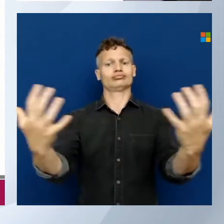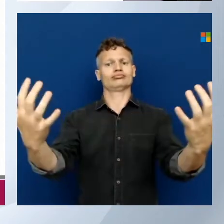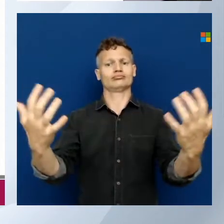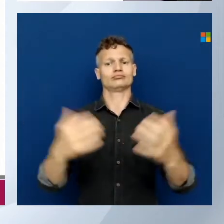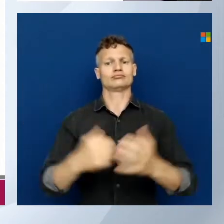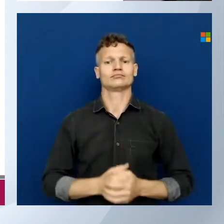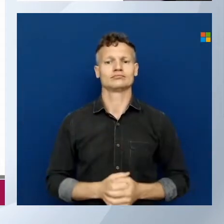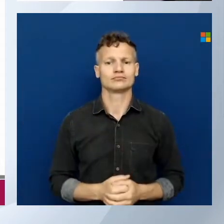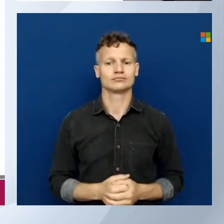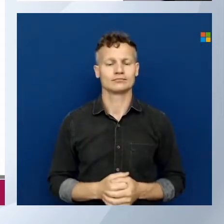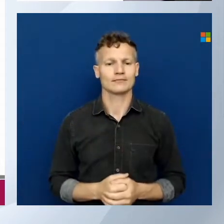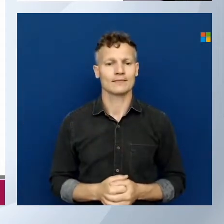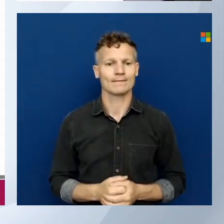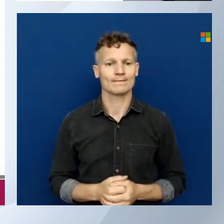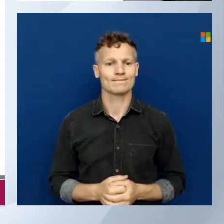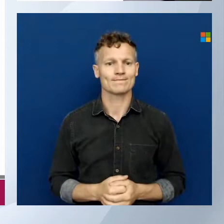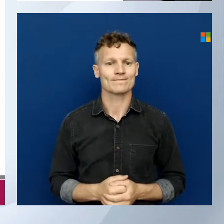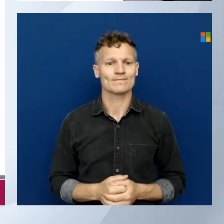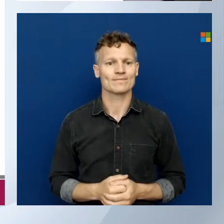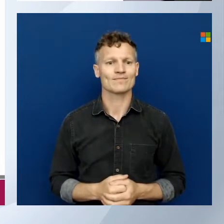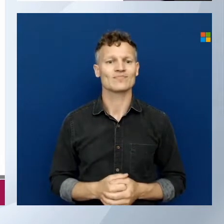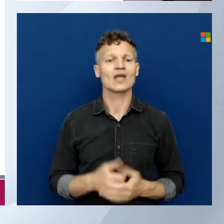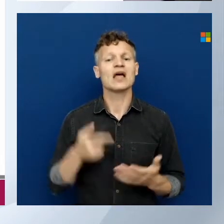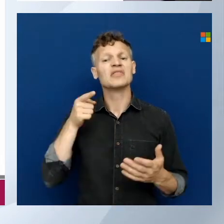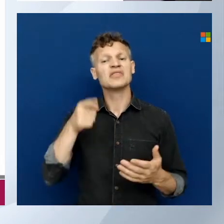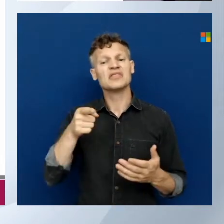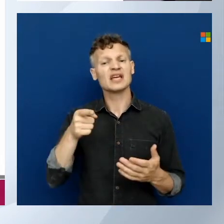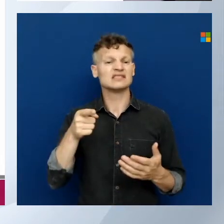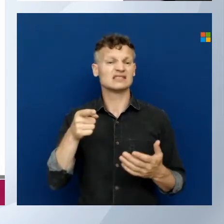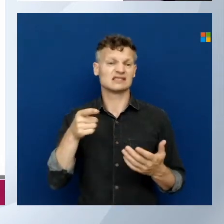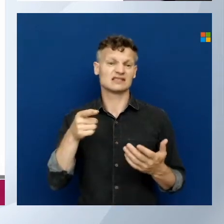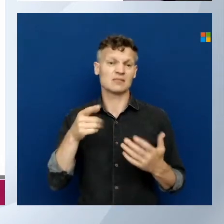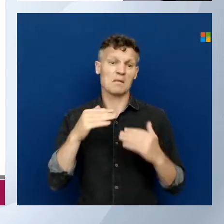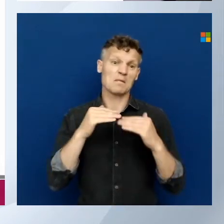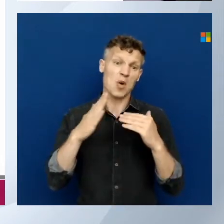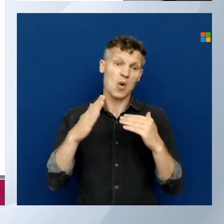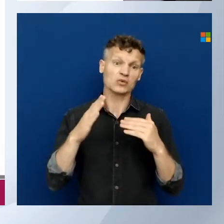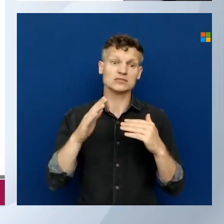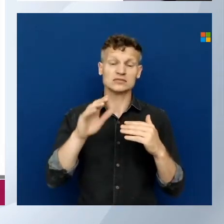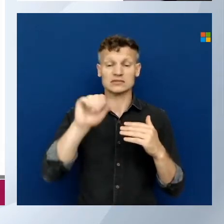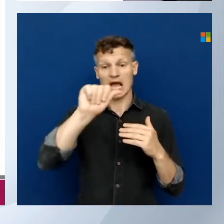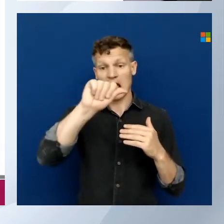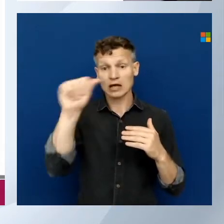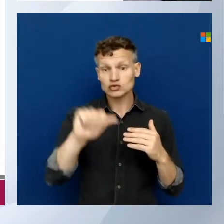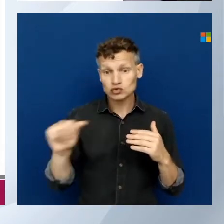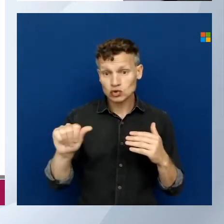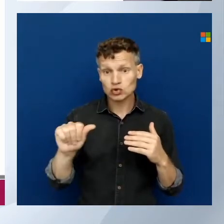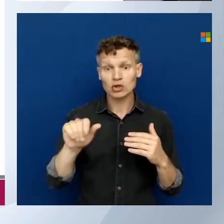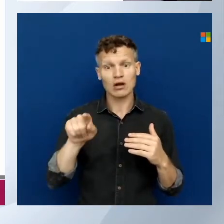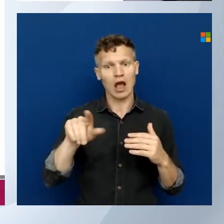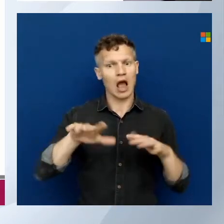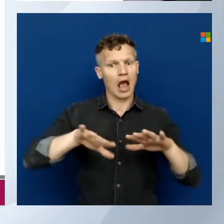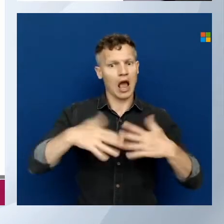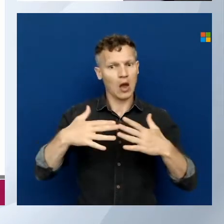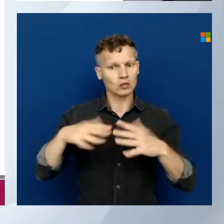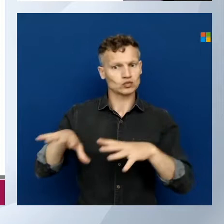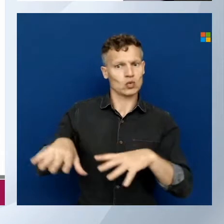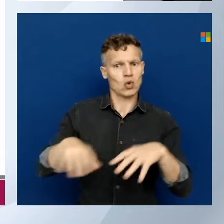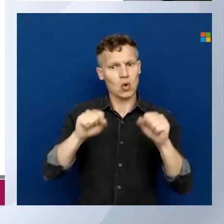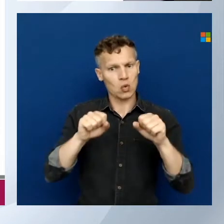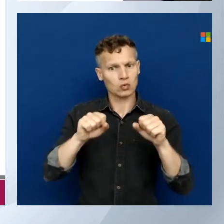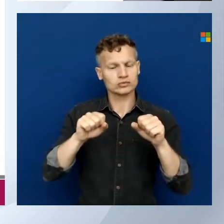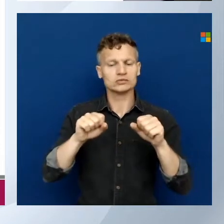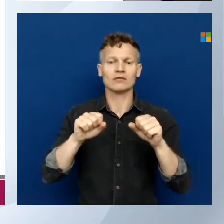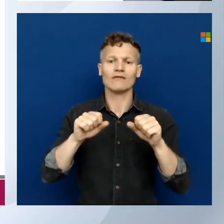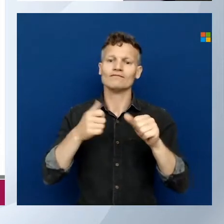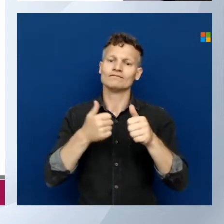Azure. So it's a lot focused on getting all the information from you to make sure that you